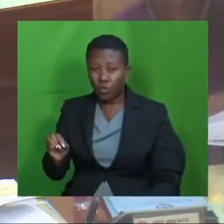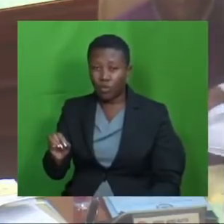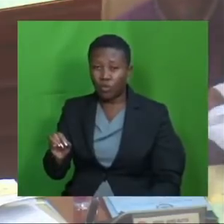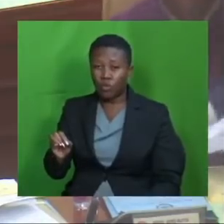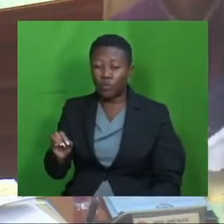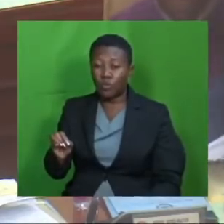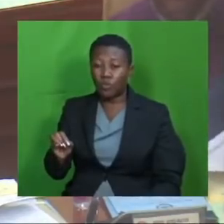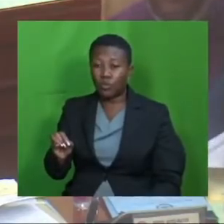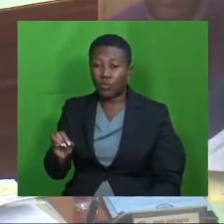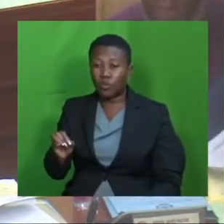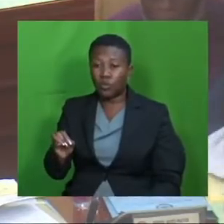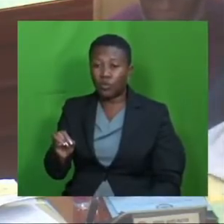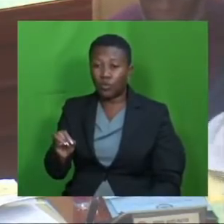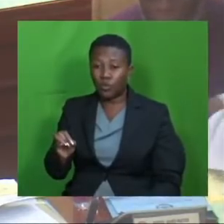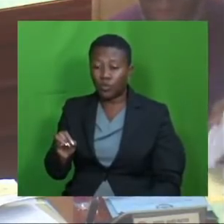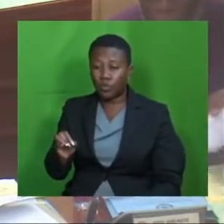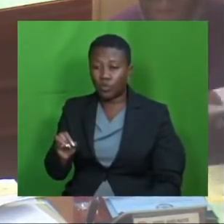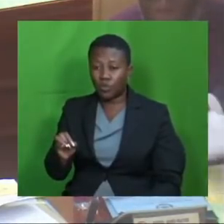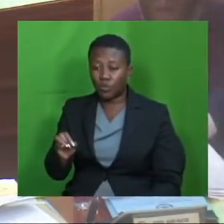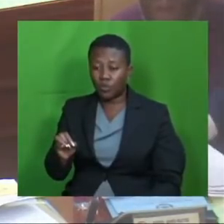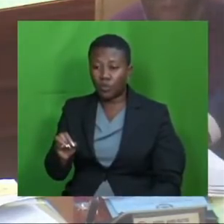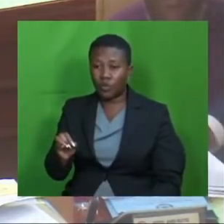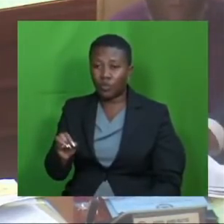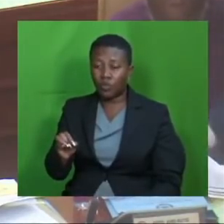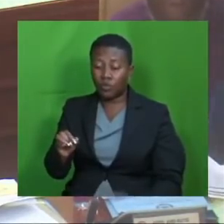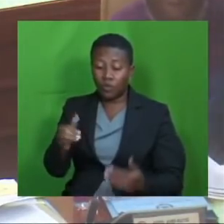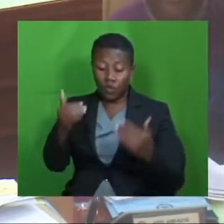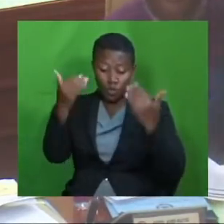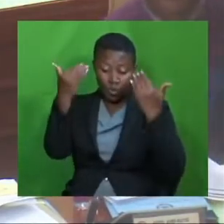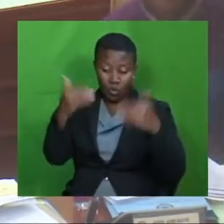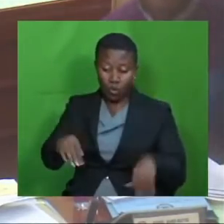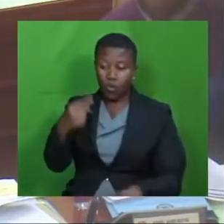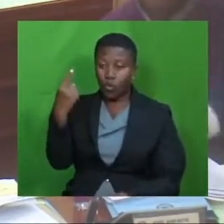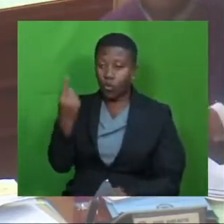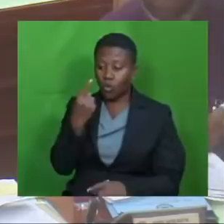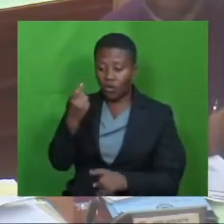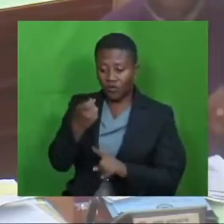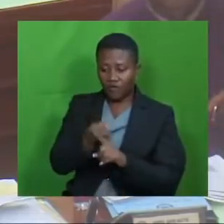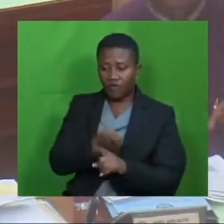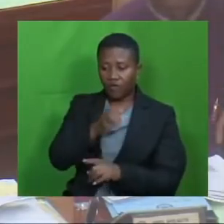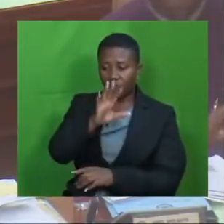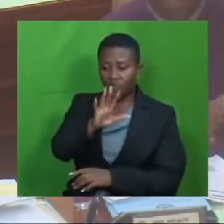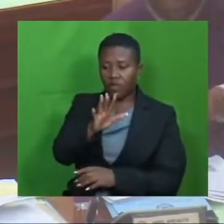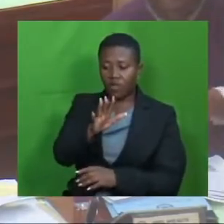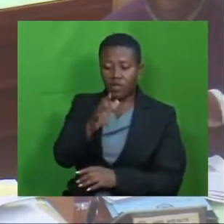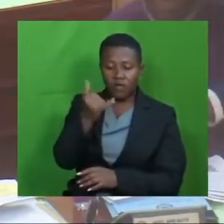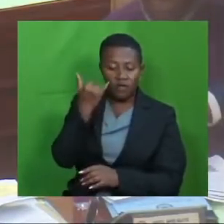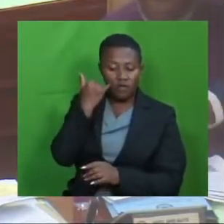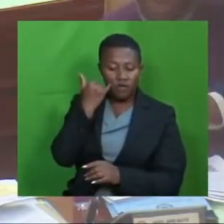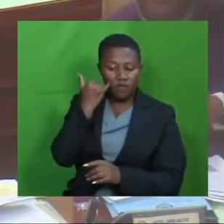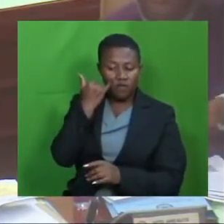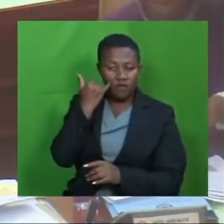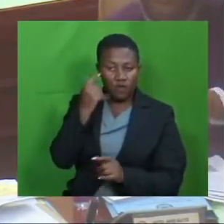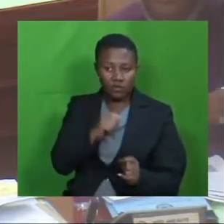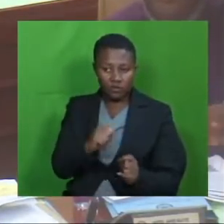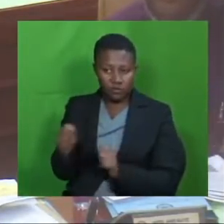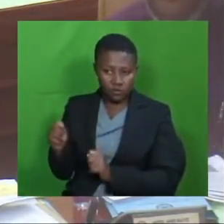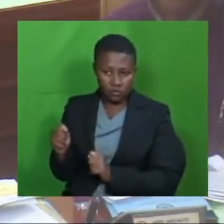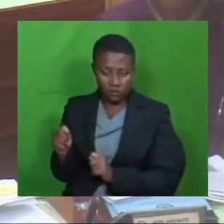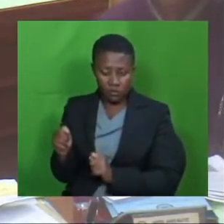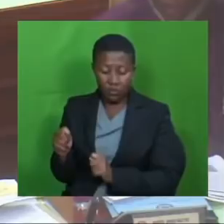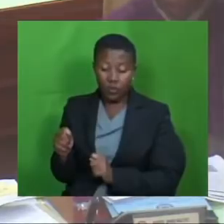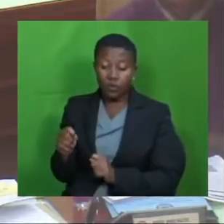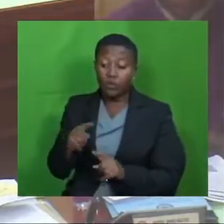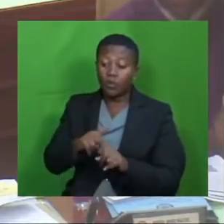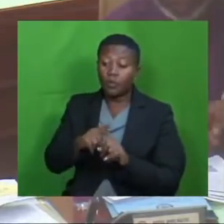issuers, were on limits on wallets. Limits on wallets, not transactions. So the difference between